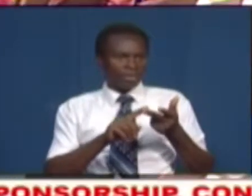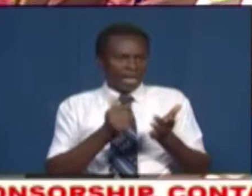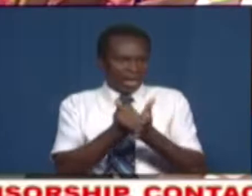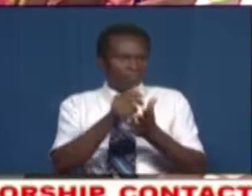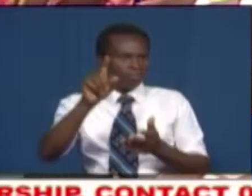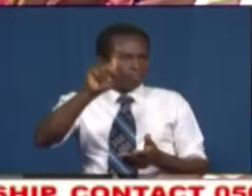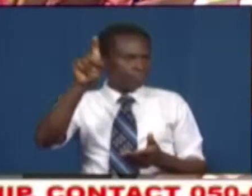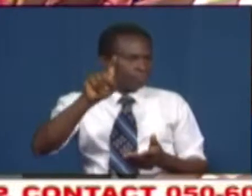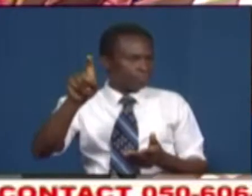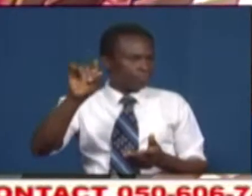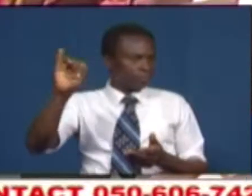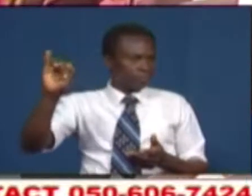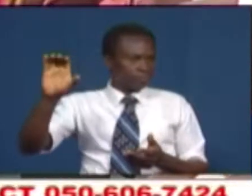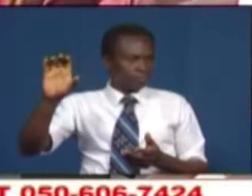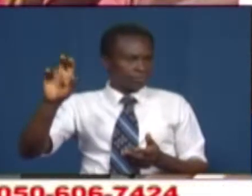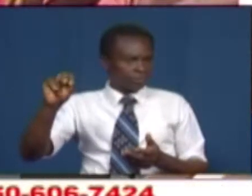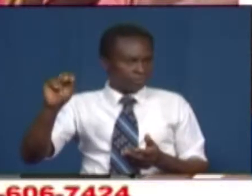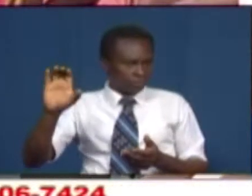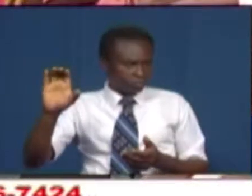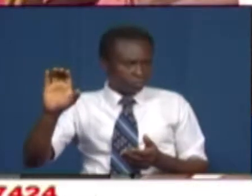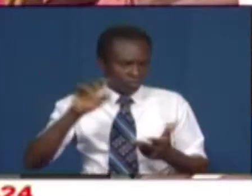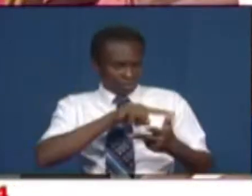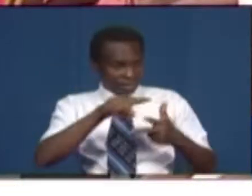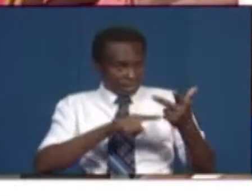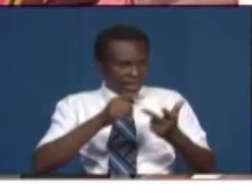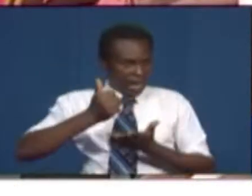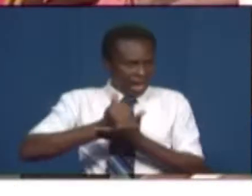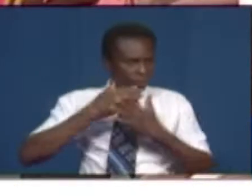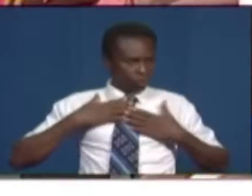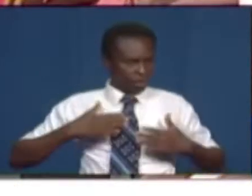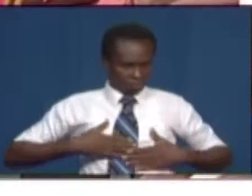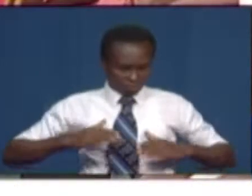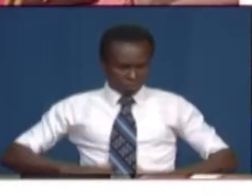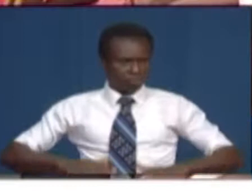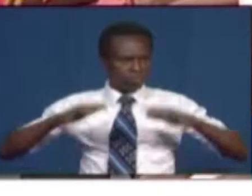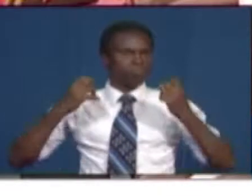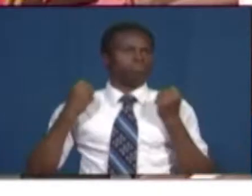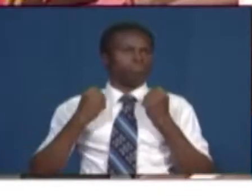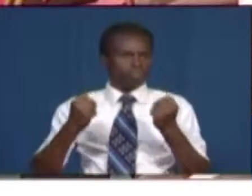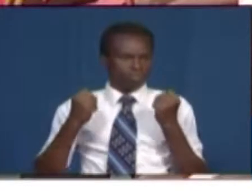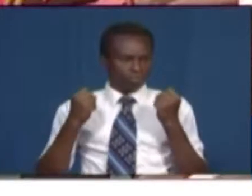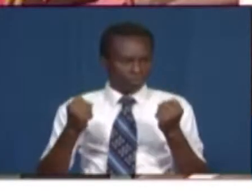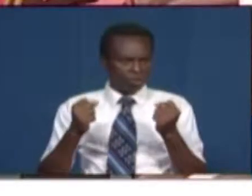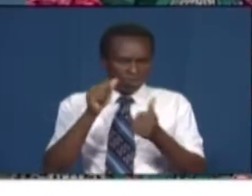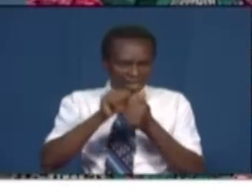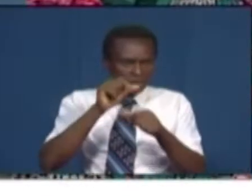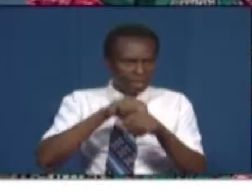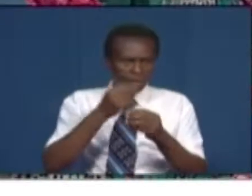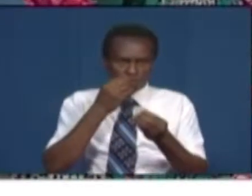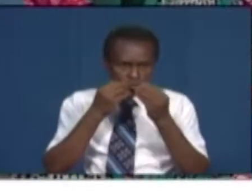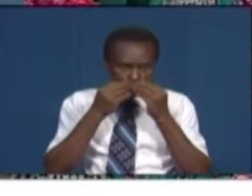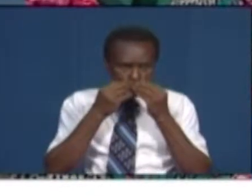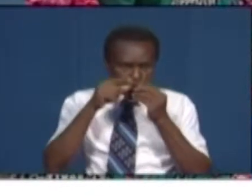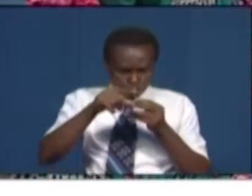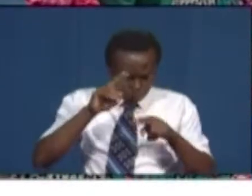tackle all these things holistically, so that when an adolescent is eating, you have to have the mind that this food I'm eating